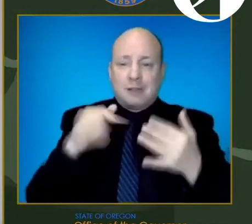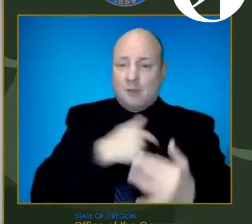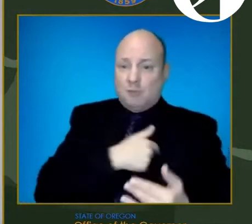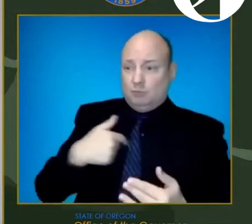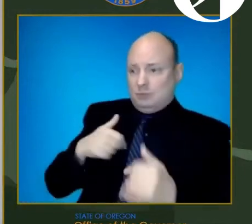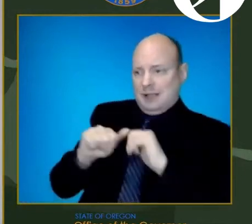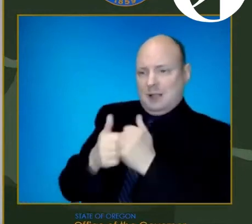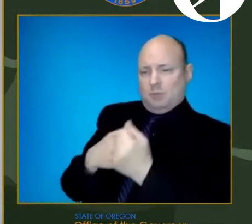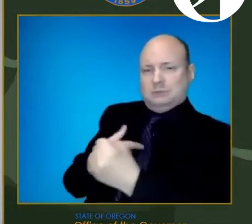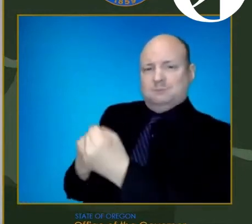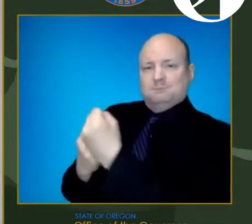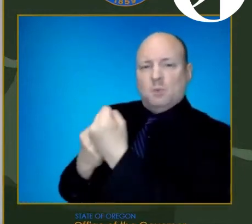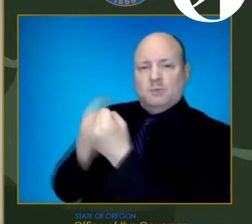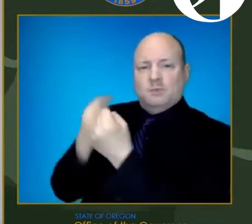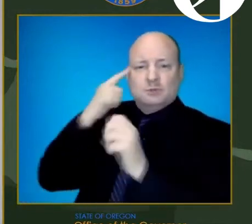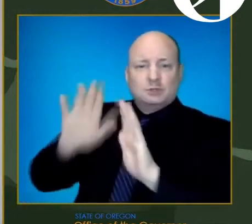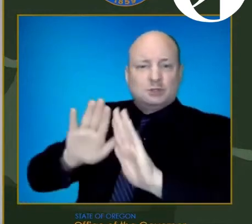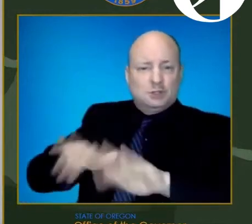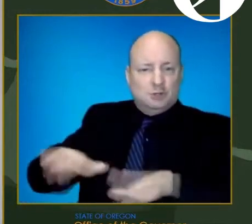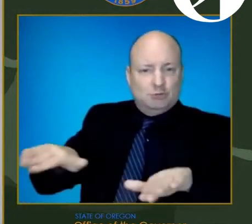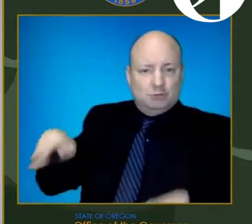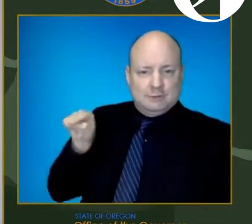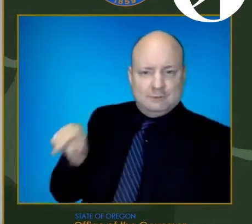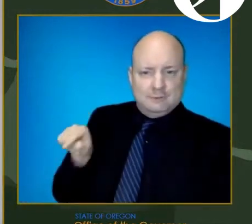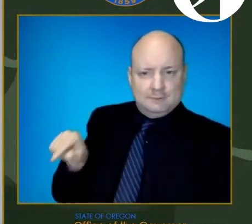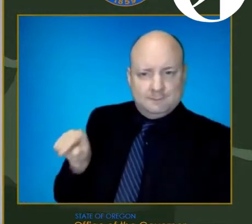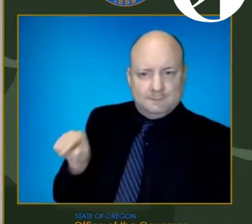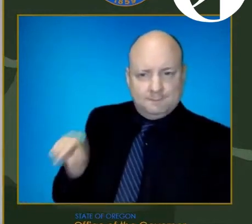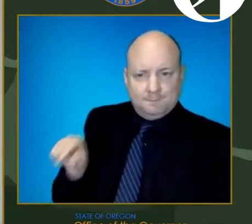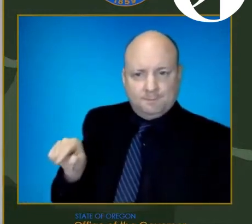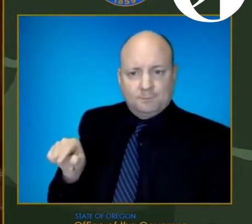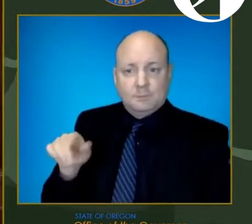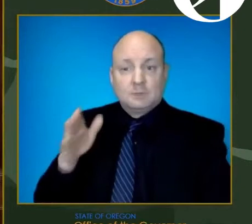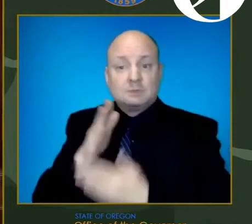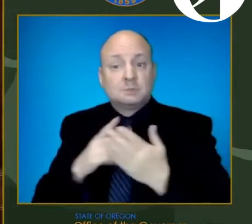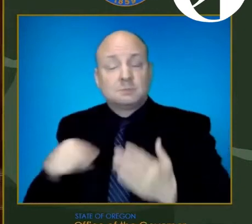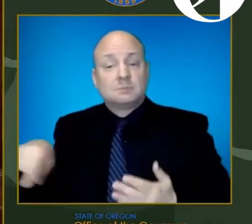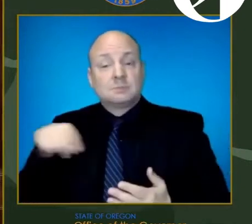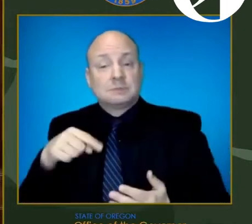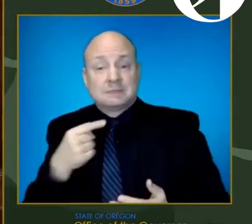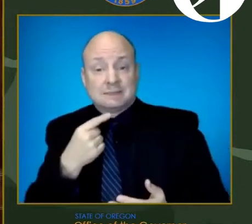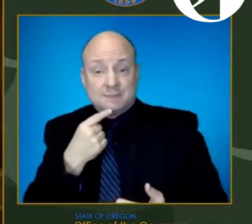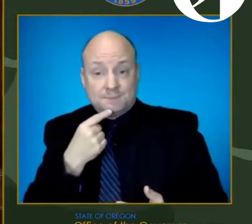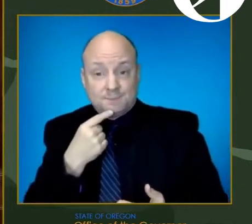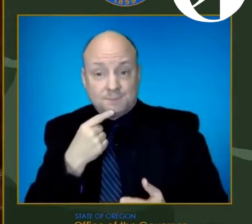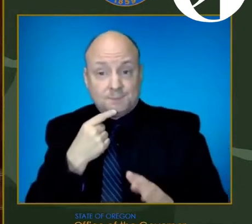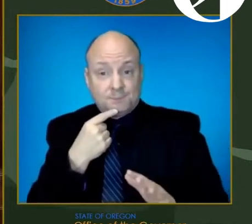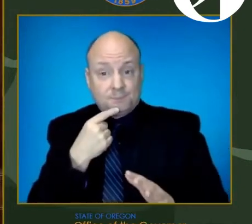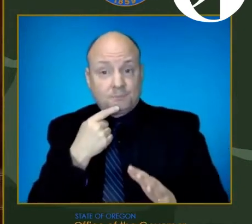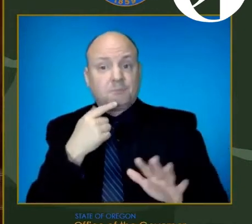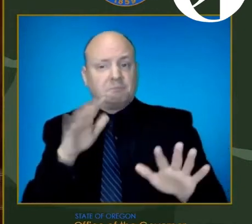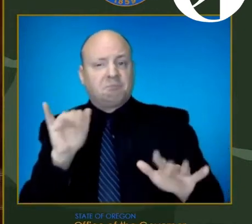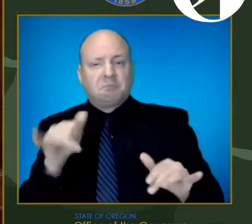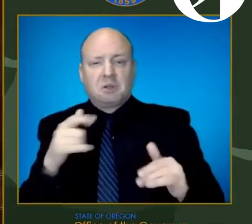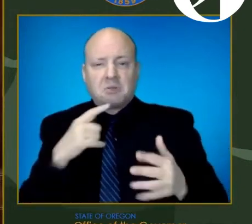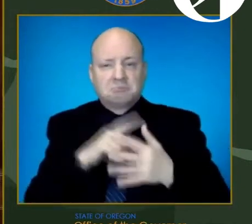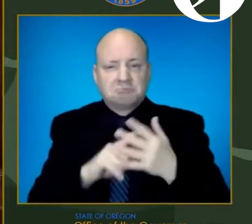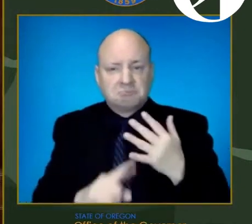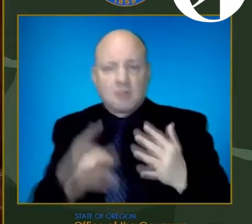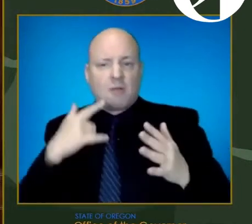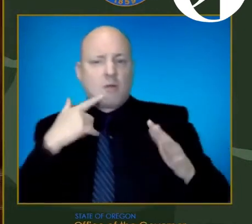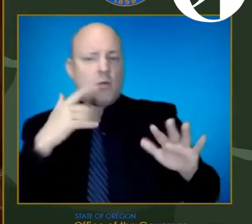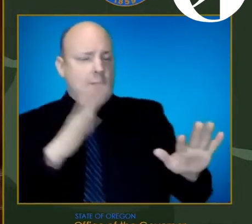with needs that extend like far beyond just education. Well, thank you, Dr. Chavez. Thanks